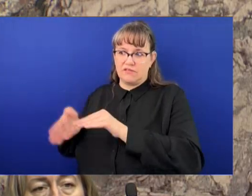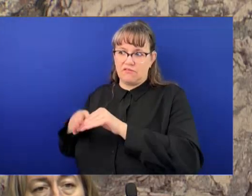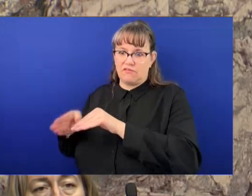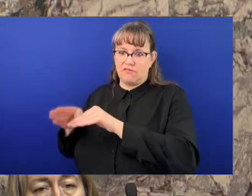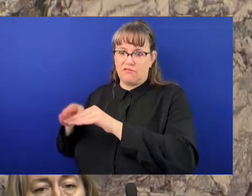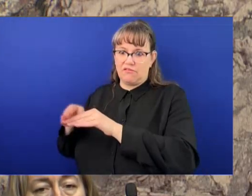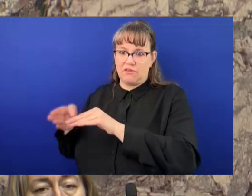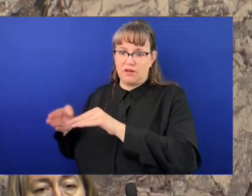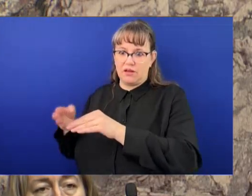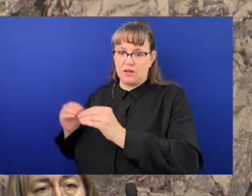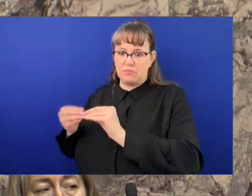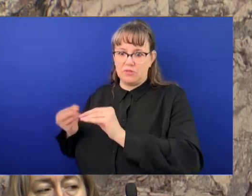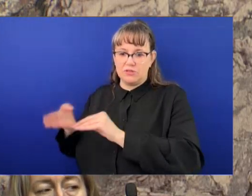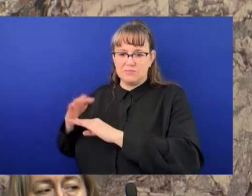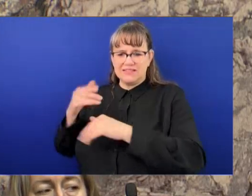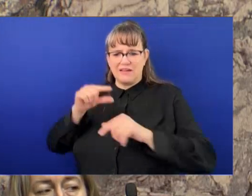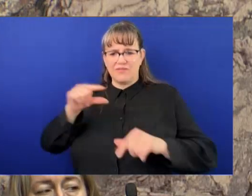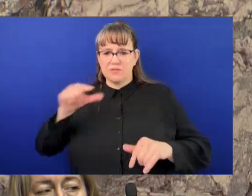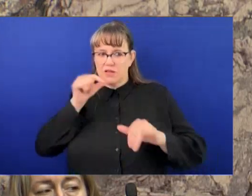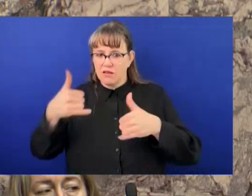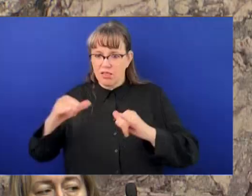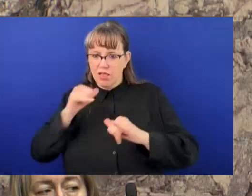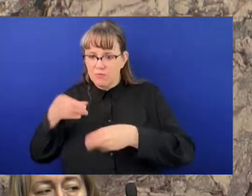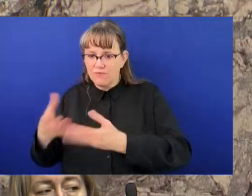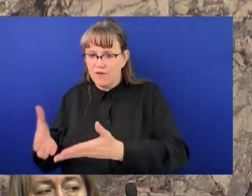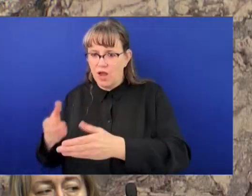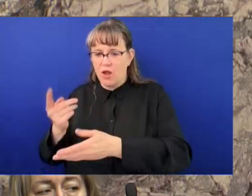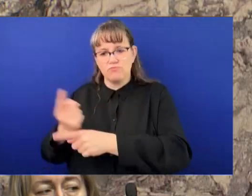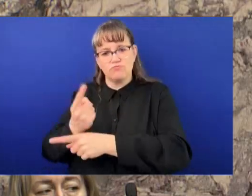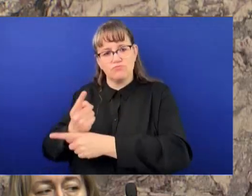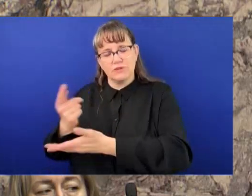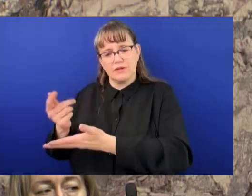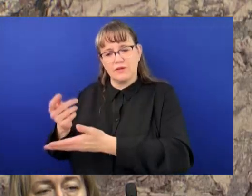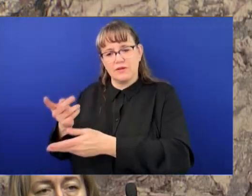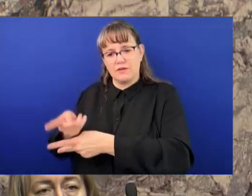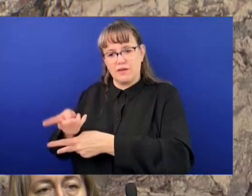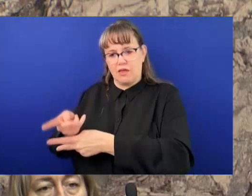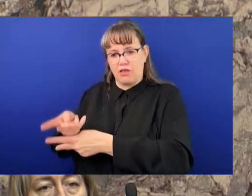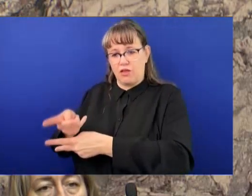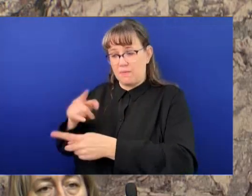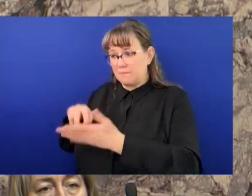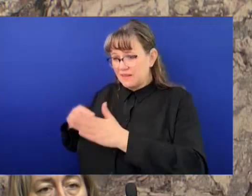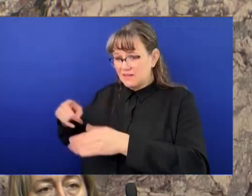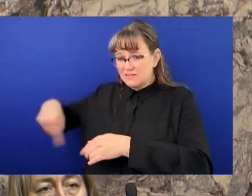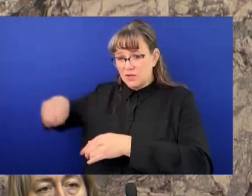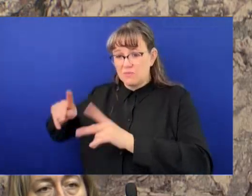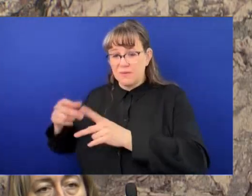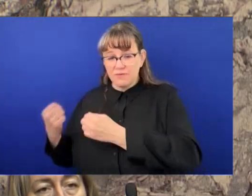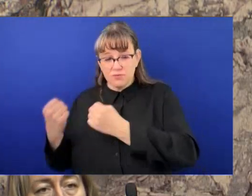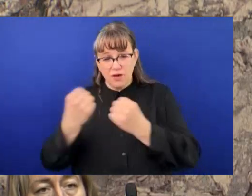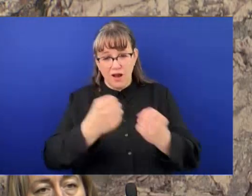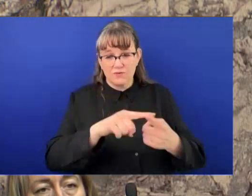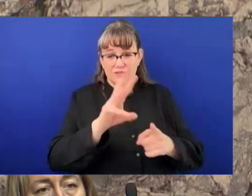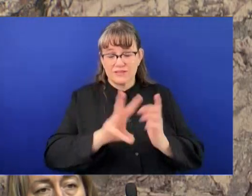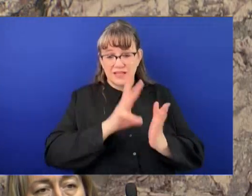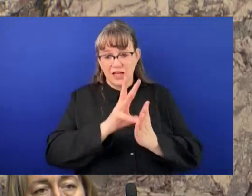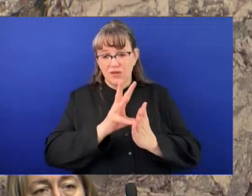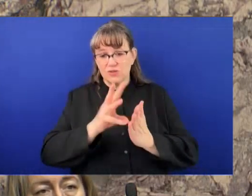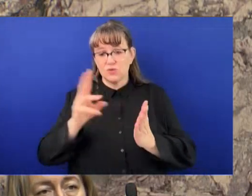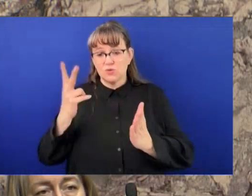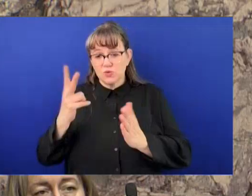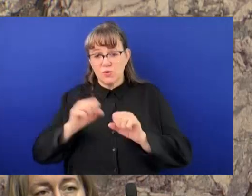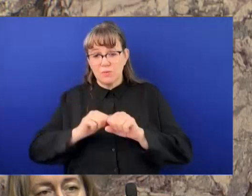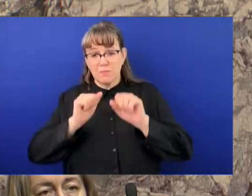Instead, cancer patients are forced to travel 6 hours over 2 mountain passes to Kelowna for radiation.